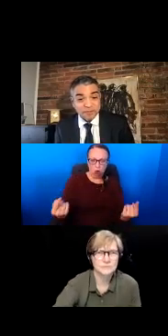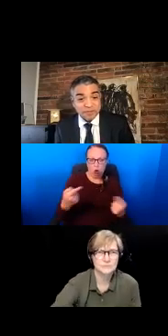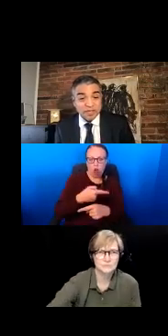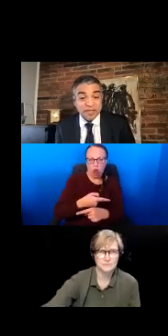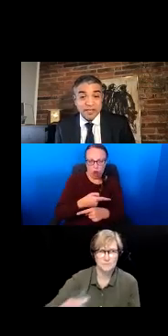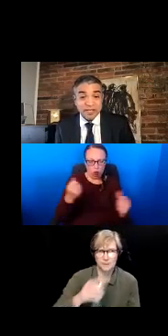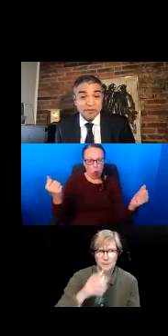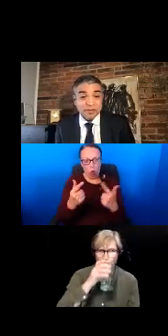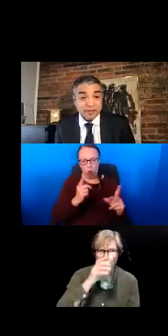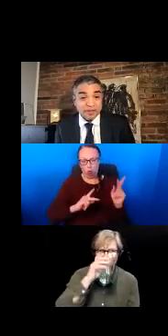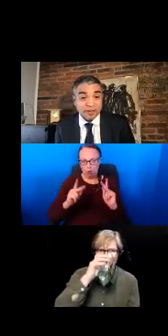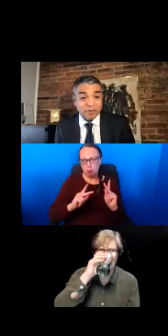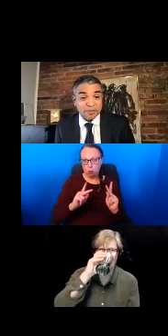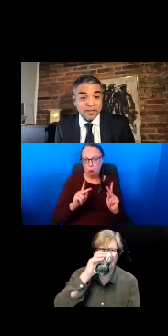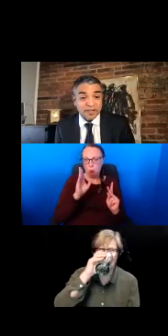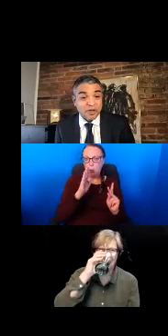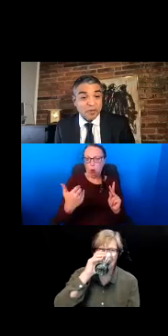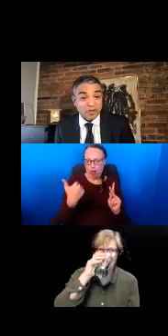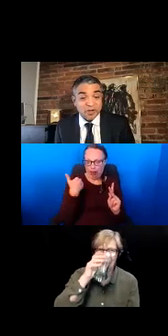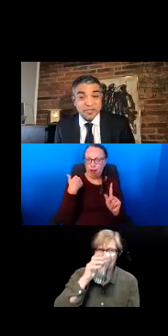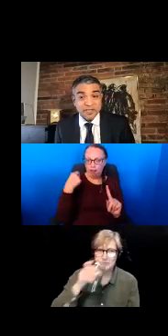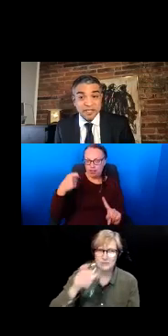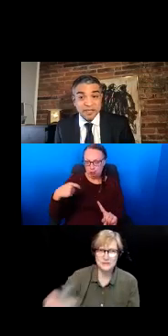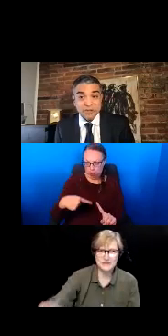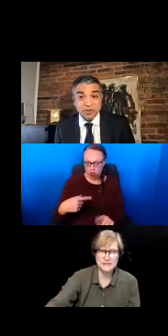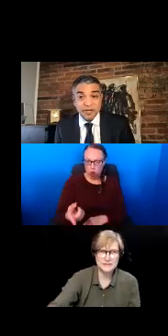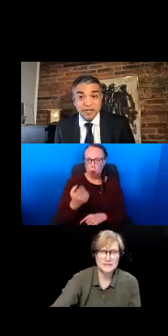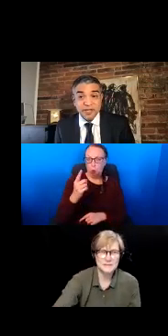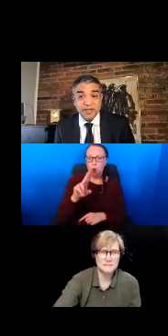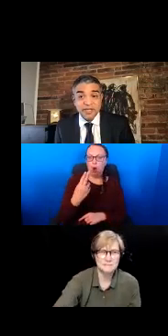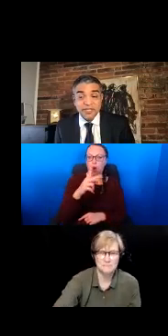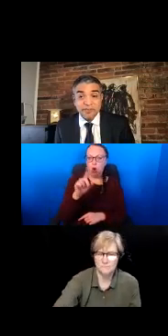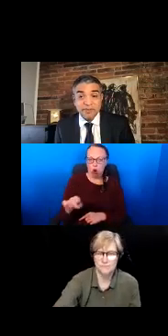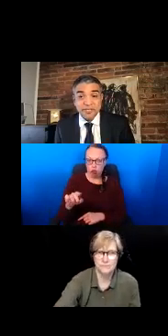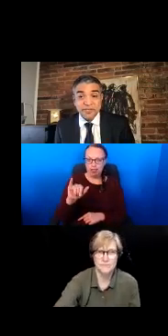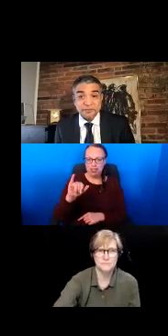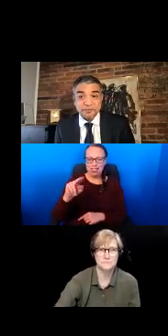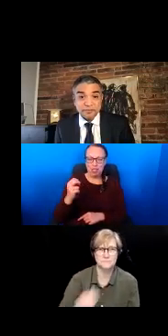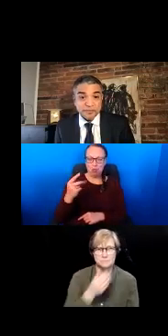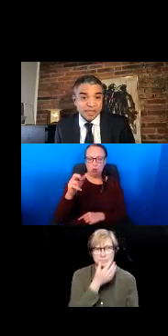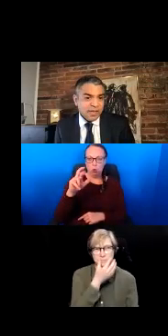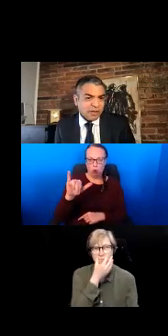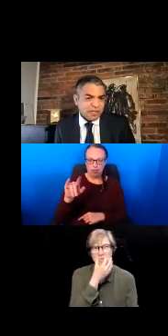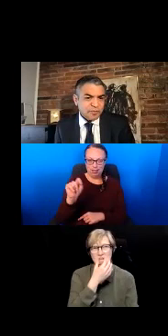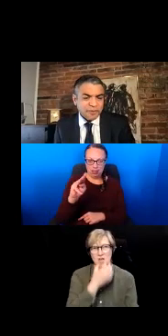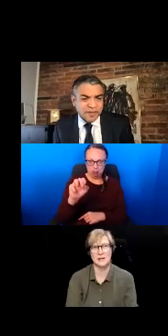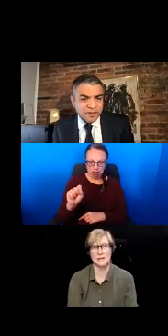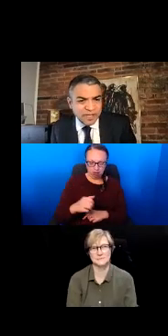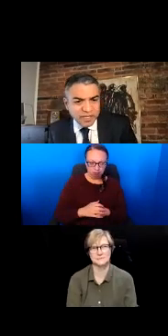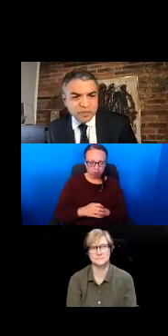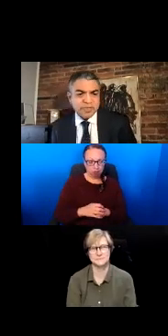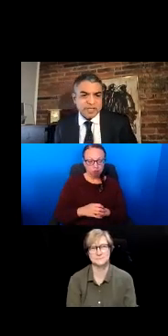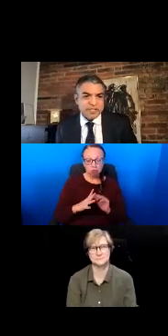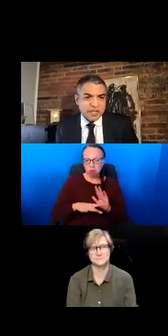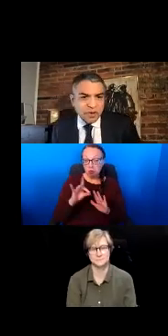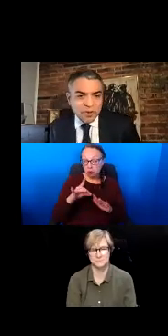stimulation. And again, we're applying 1 Hertz inhibitory TMS. And indeed, what we found in